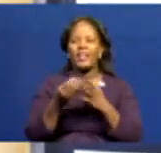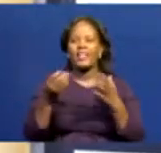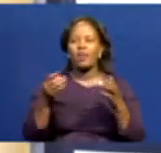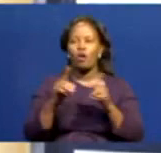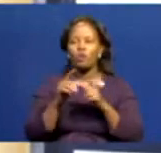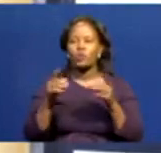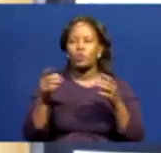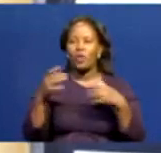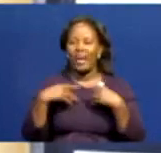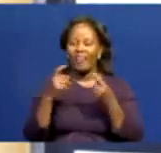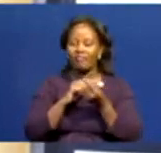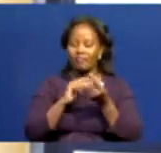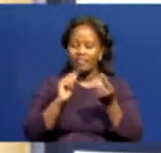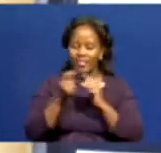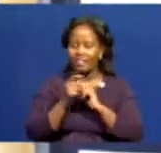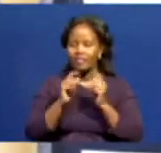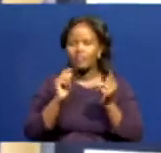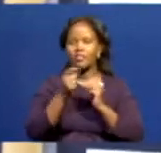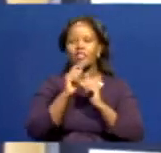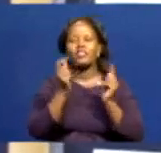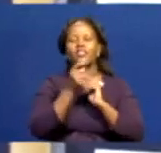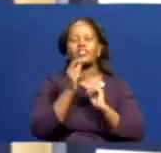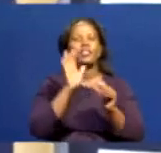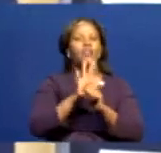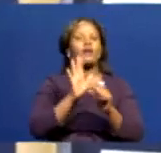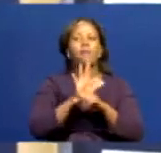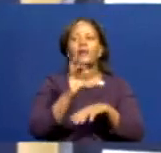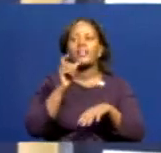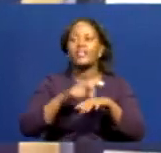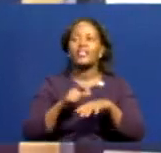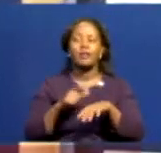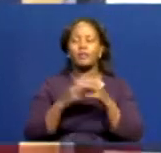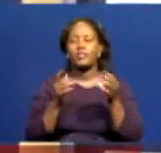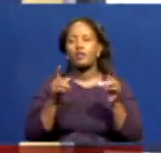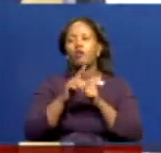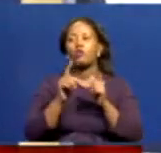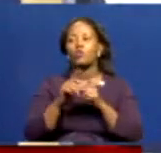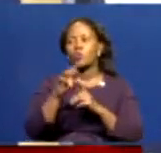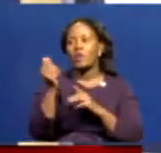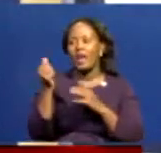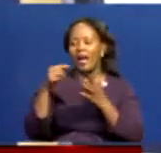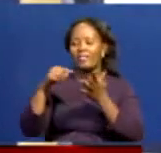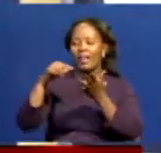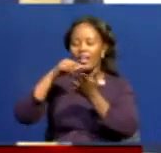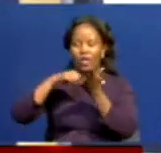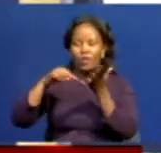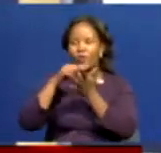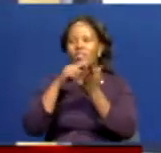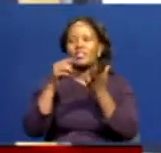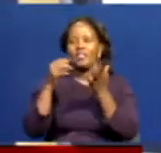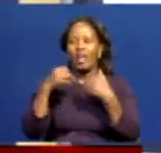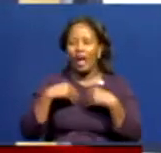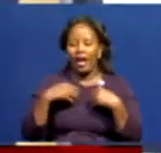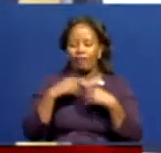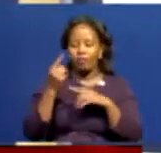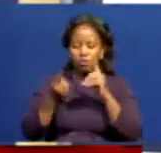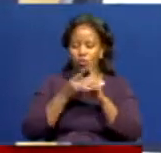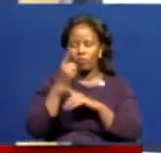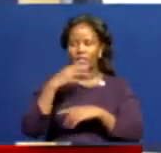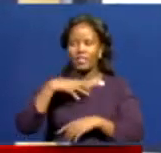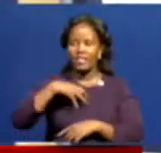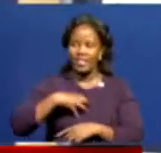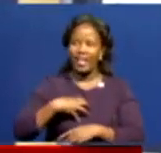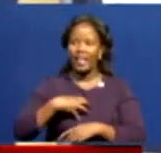since before independence. Now, the coins and the notes bear the images of the retired president,